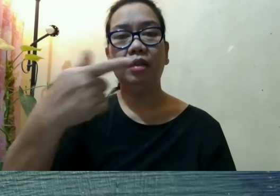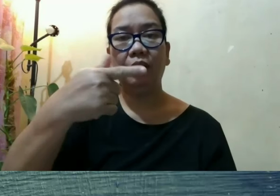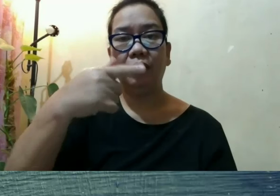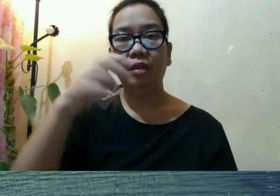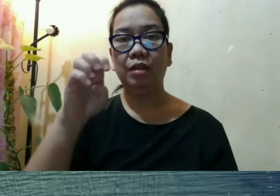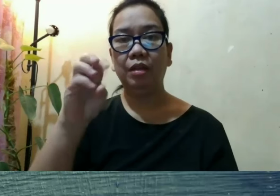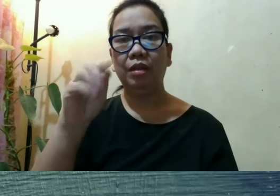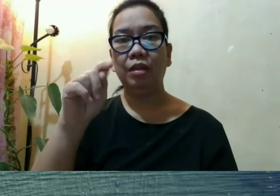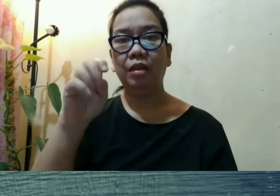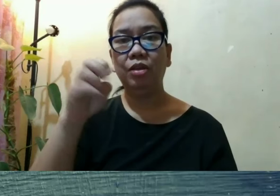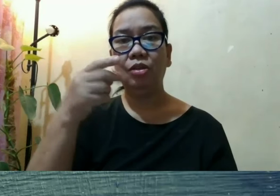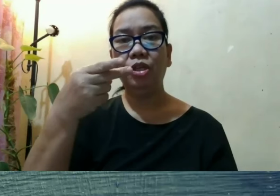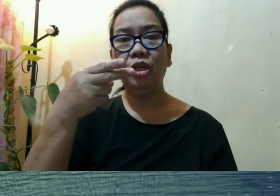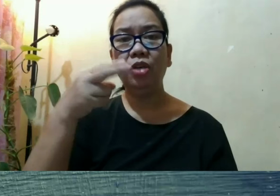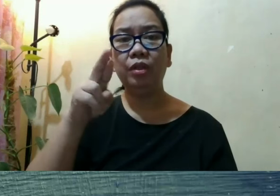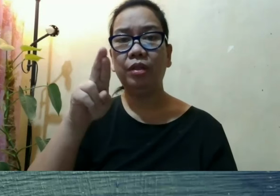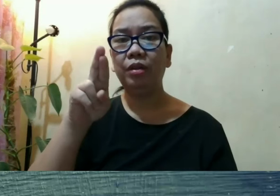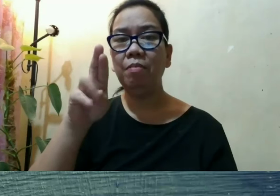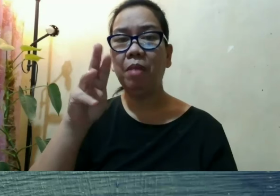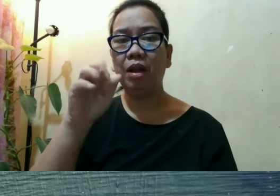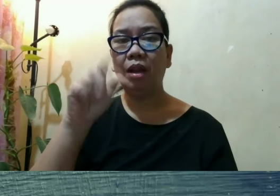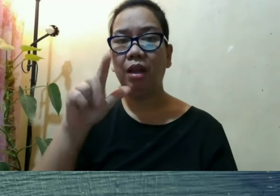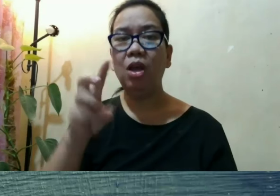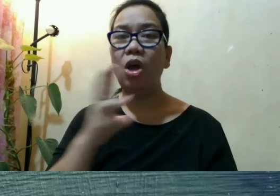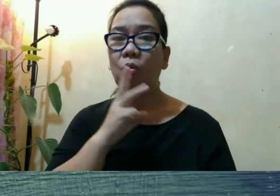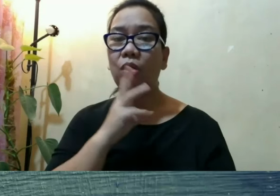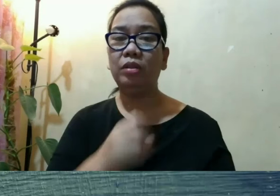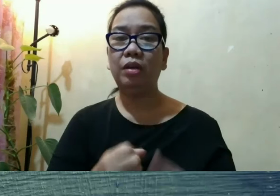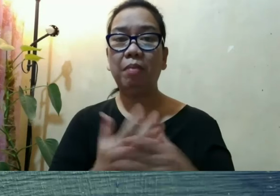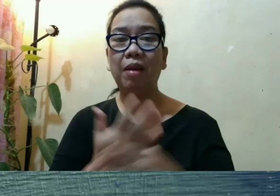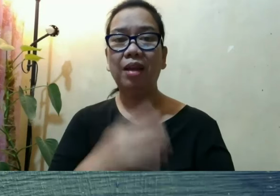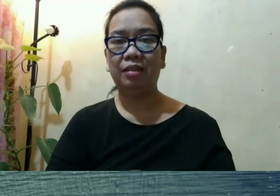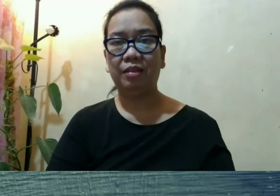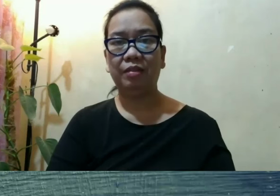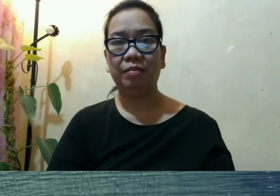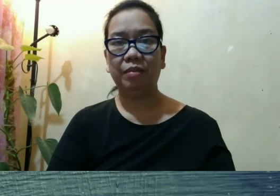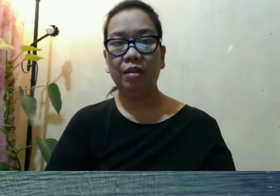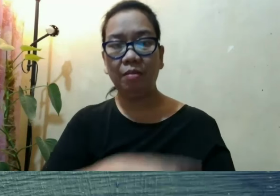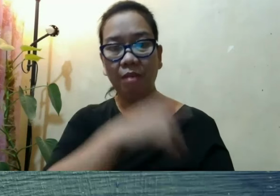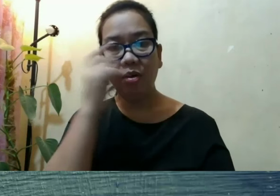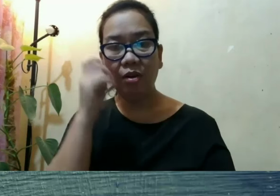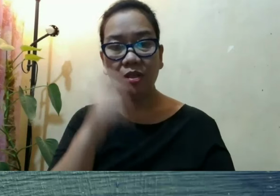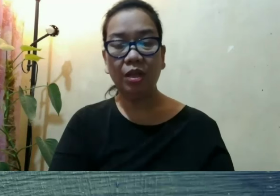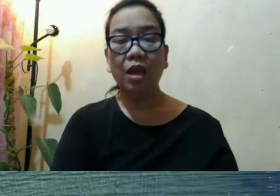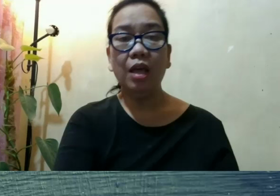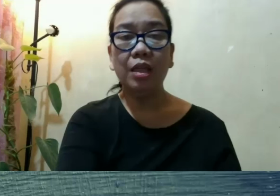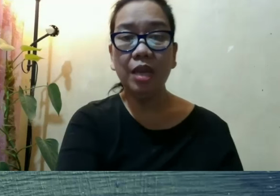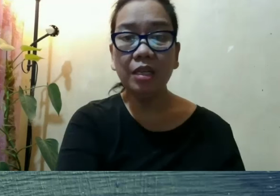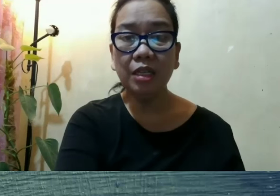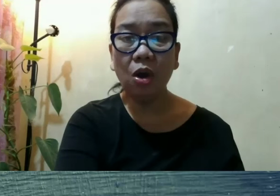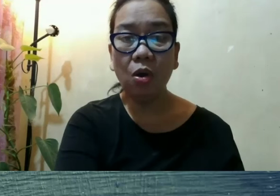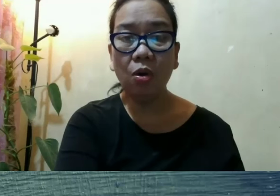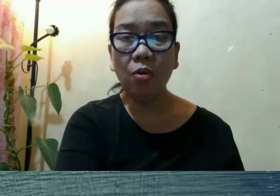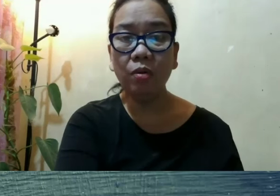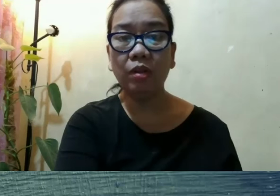And the geothermal water plant, because